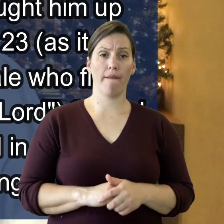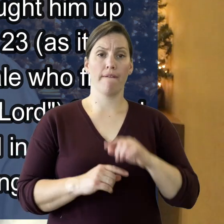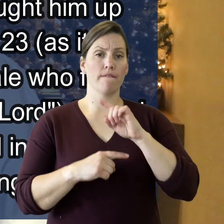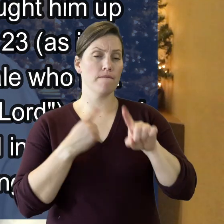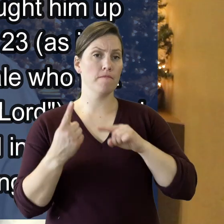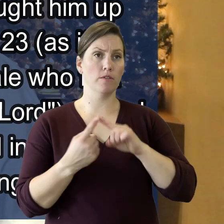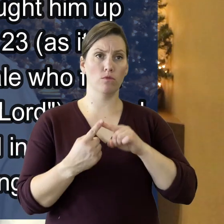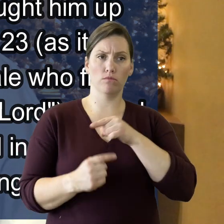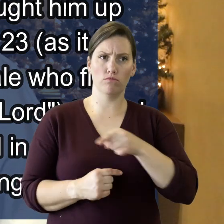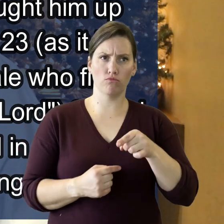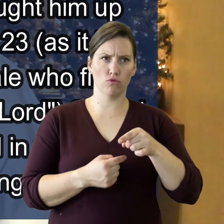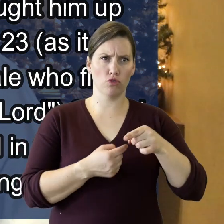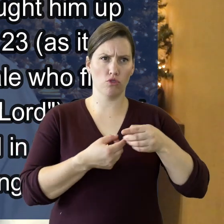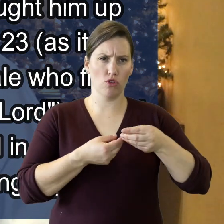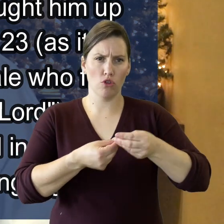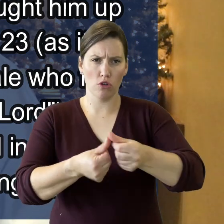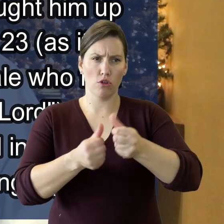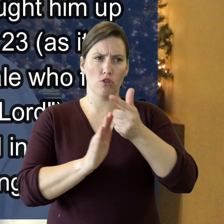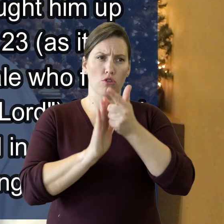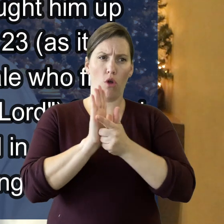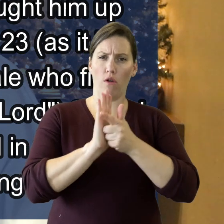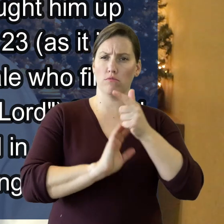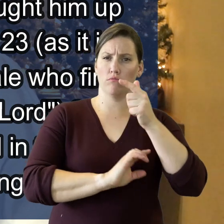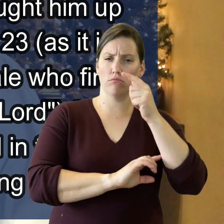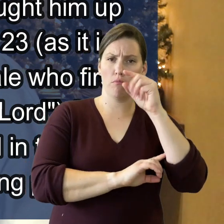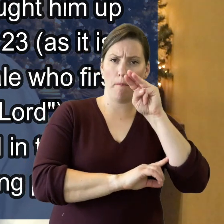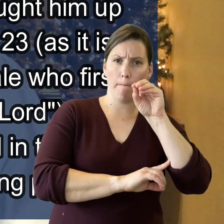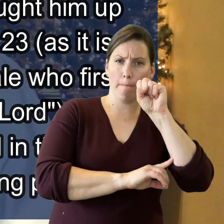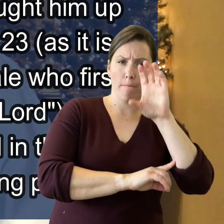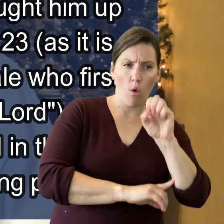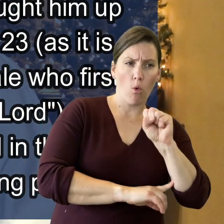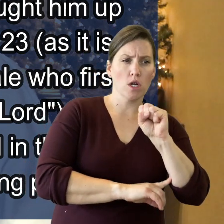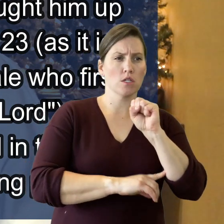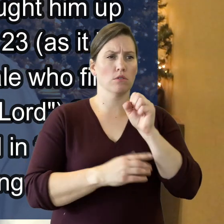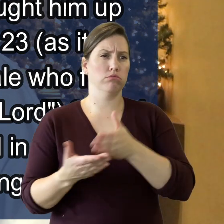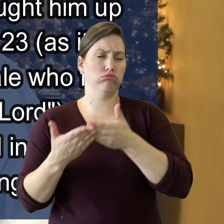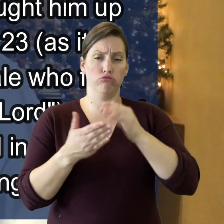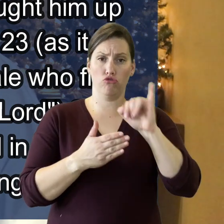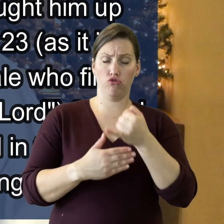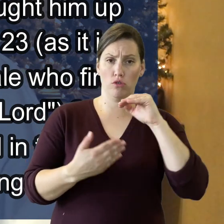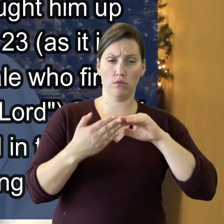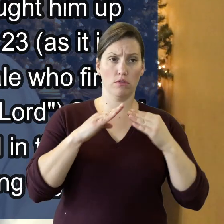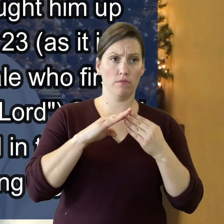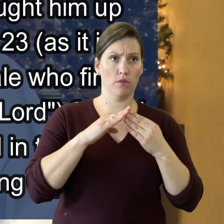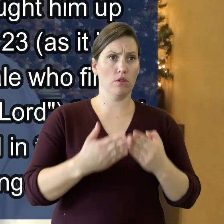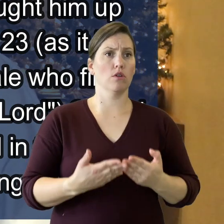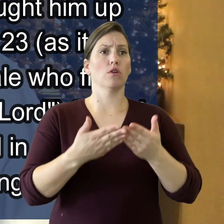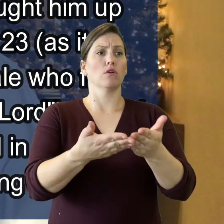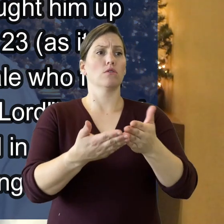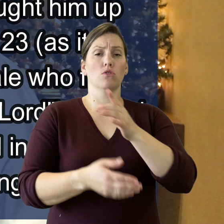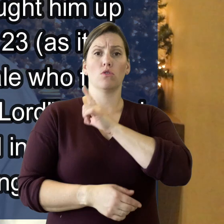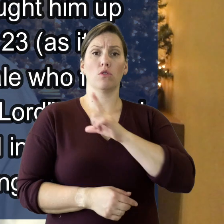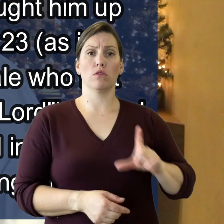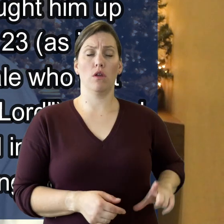time for their purification according to the law of Moses, they brought him up to Jerusalem to present him to